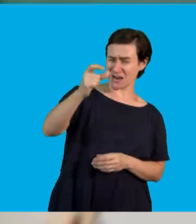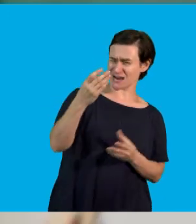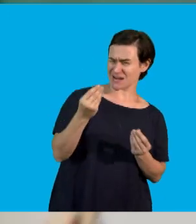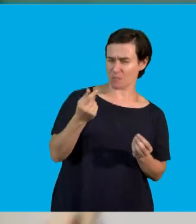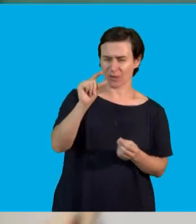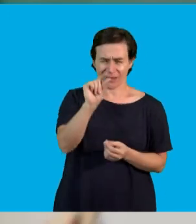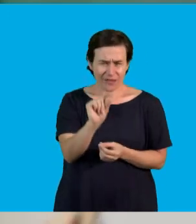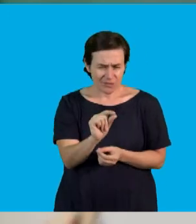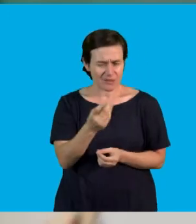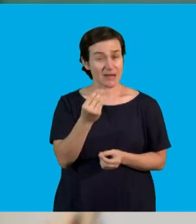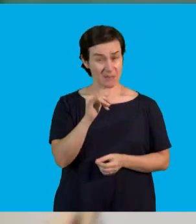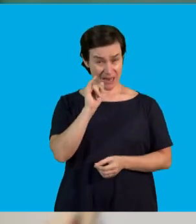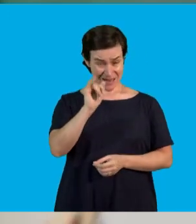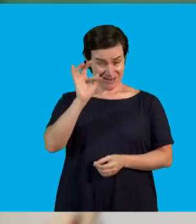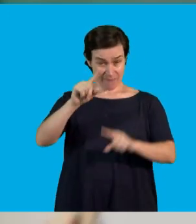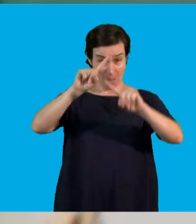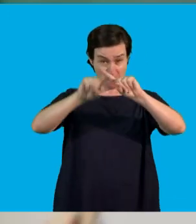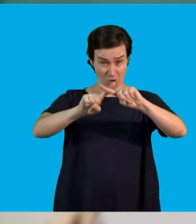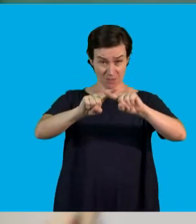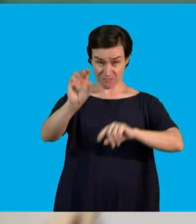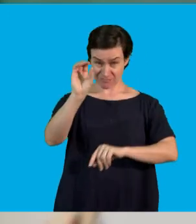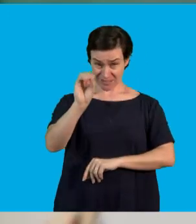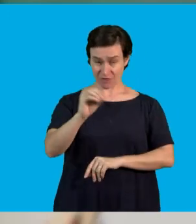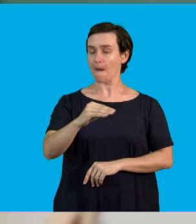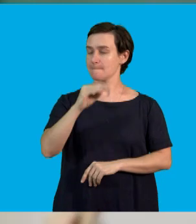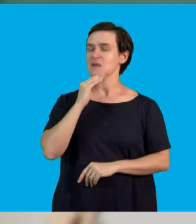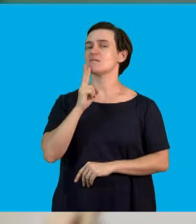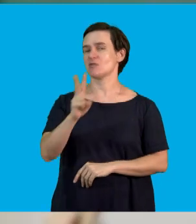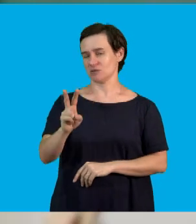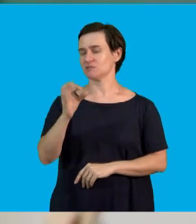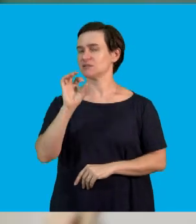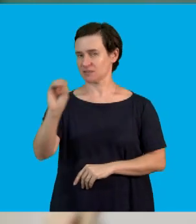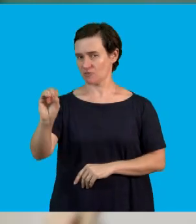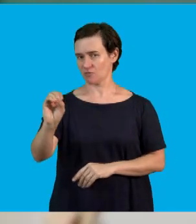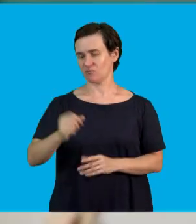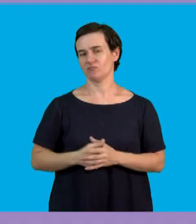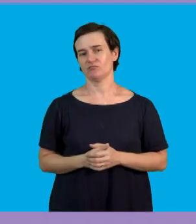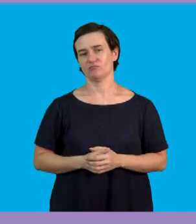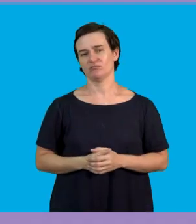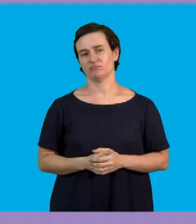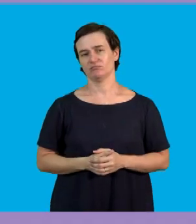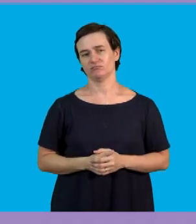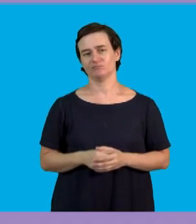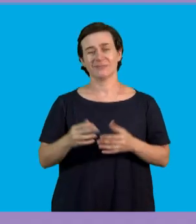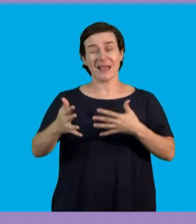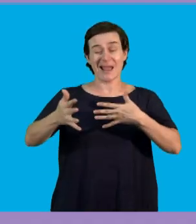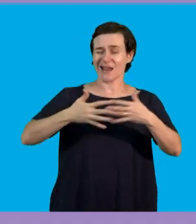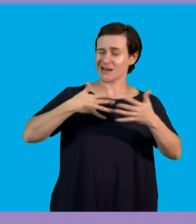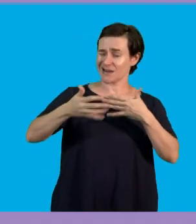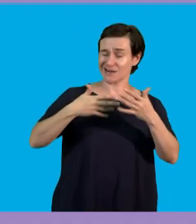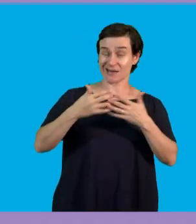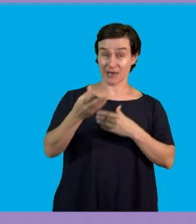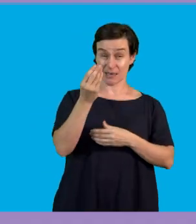if we are multiplying by 0, the answer will be a 0. Any number divided by 0